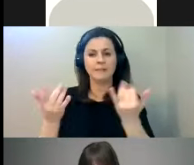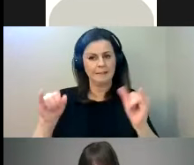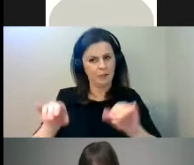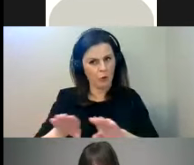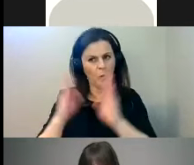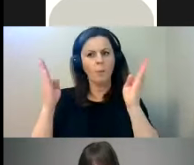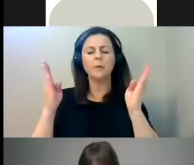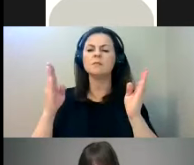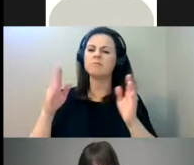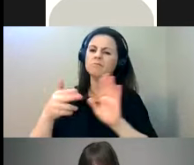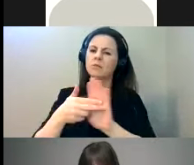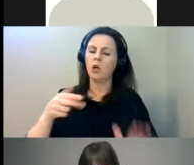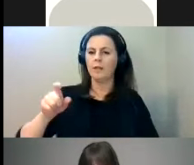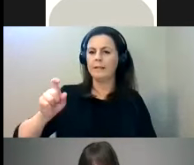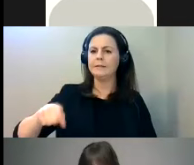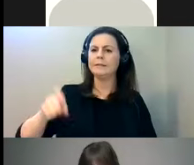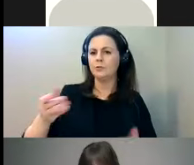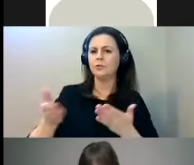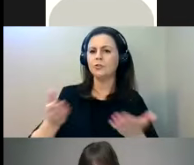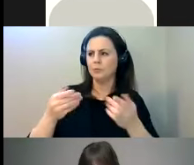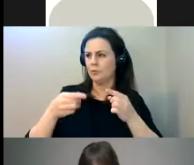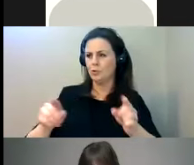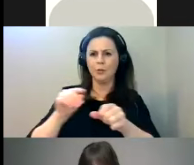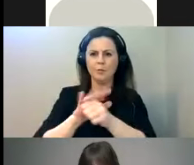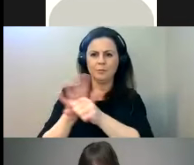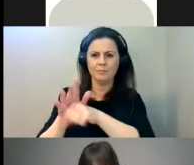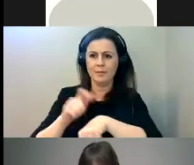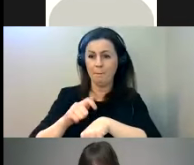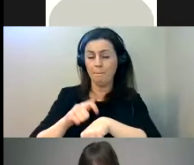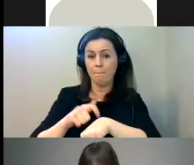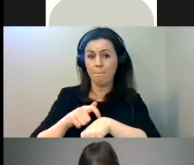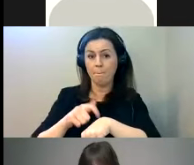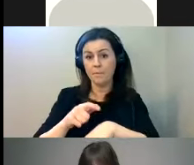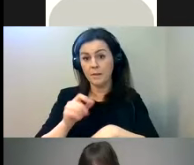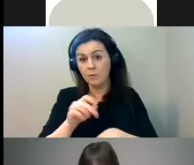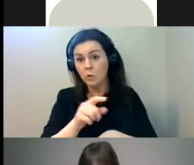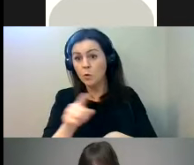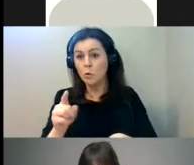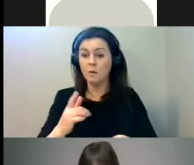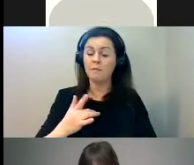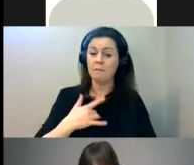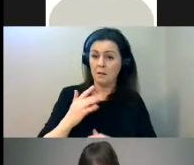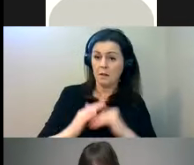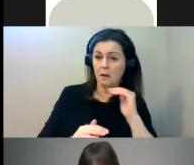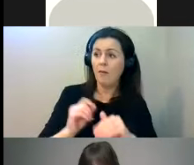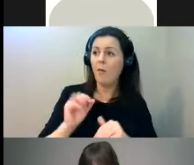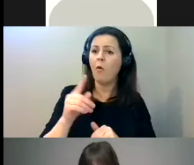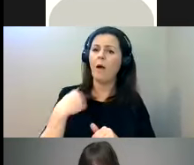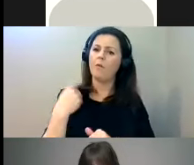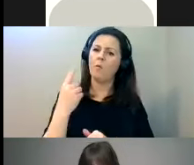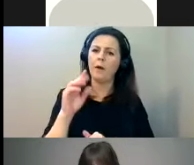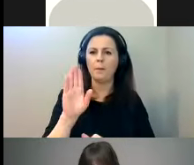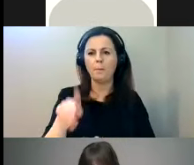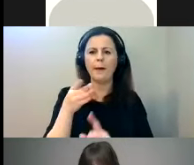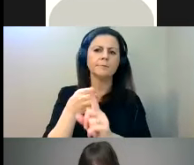pandemic. And you may, if you have a level of comfort or you deal with a financial institution who